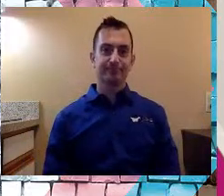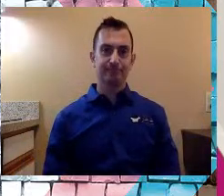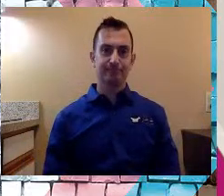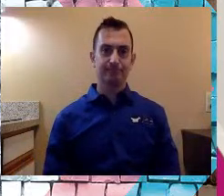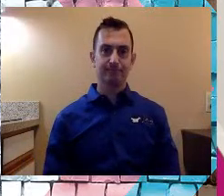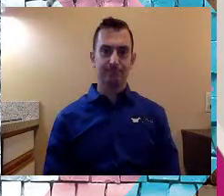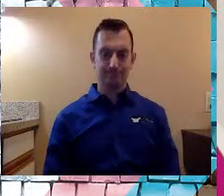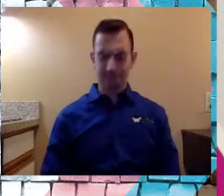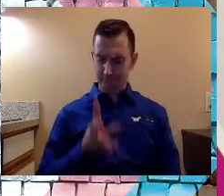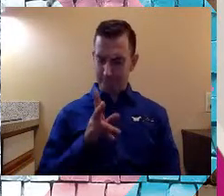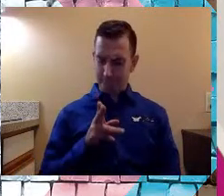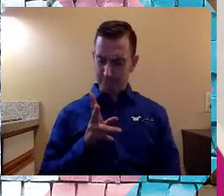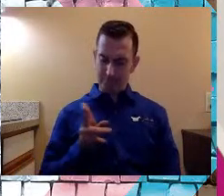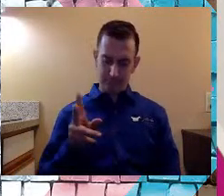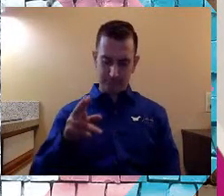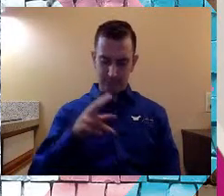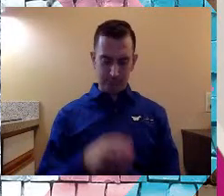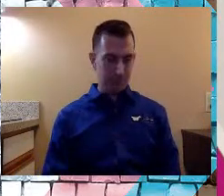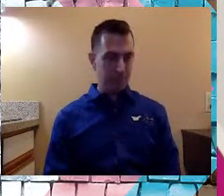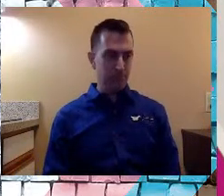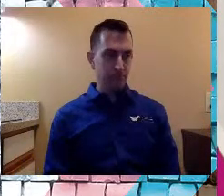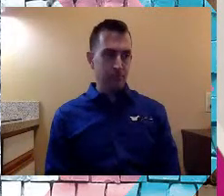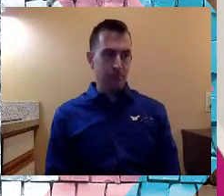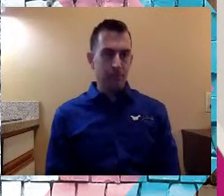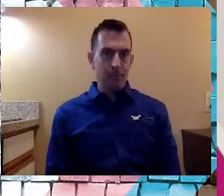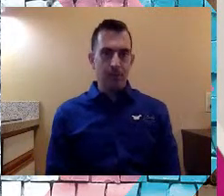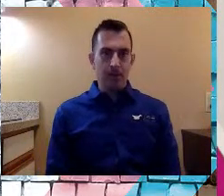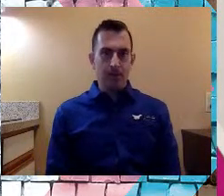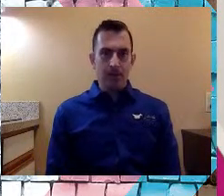Cutting out my star.